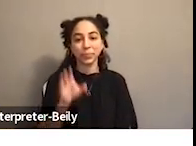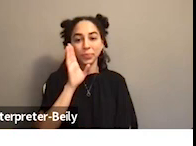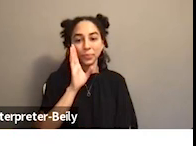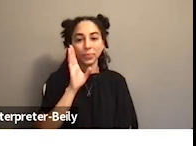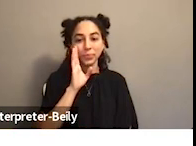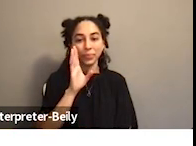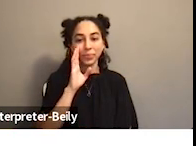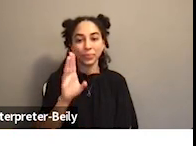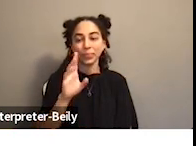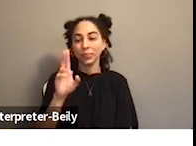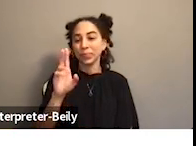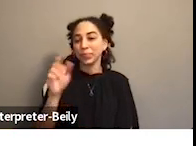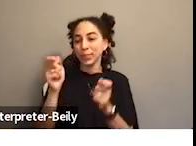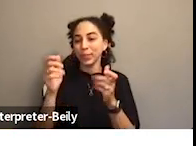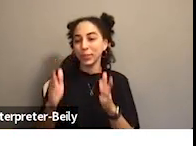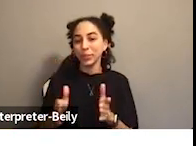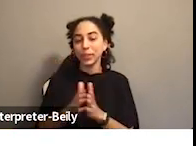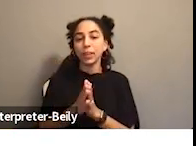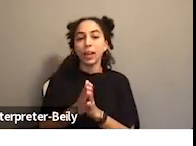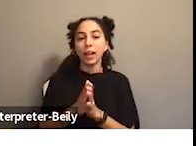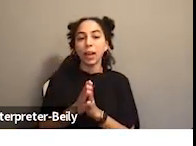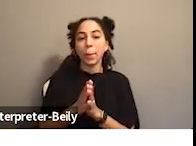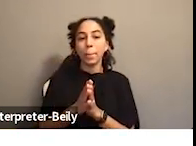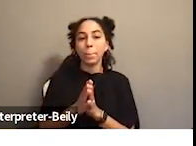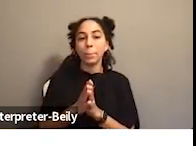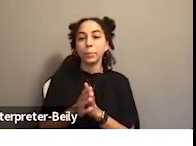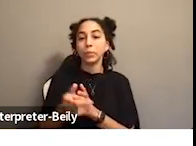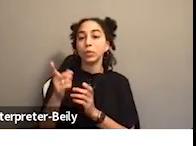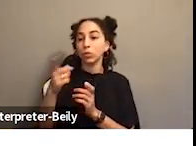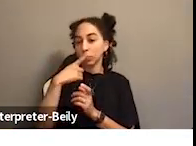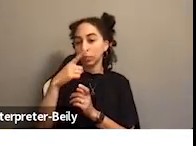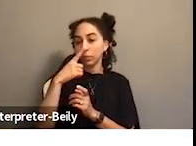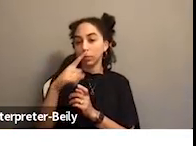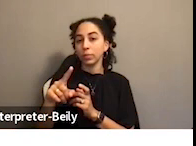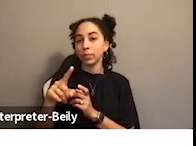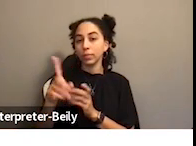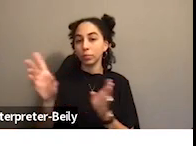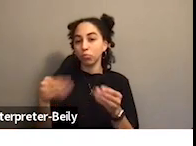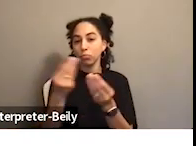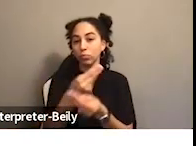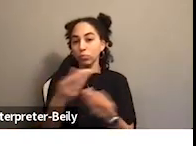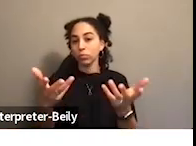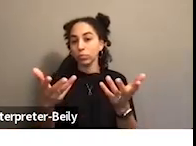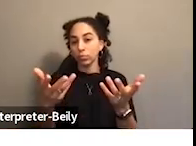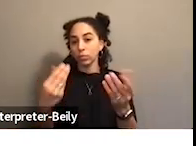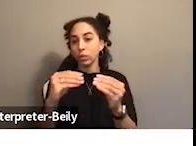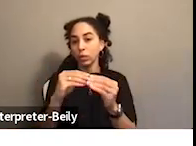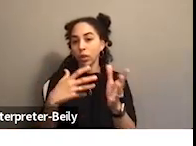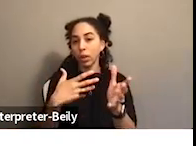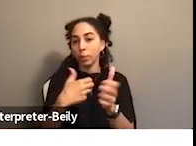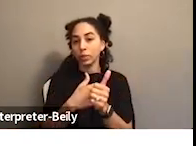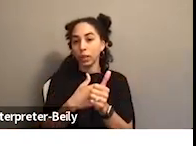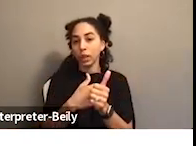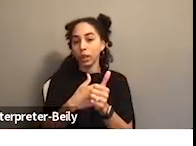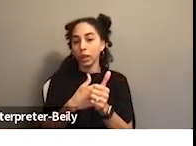Hello. Hi, Director. Do you mind giving everyone a bit of an update on where